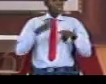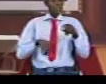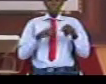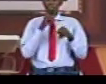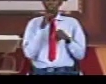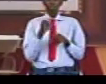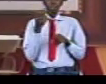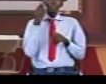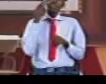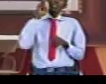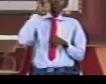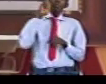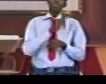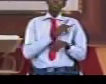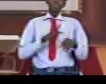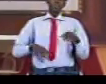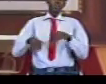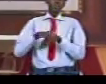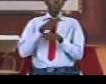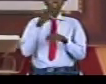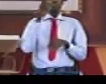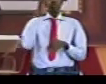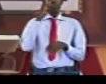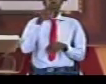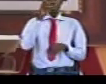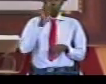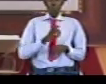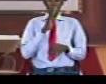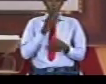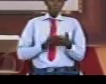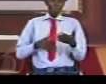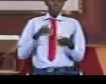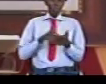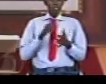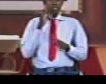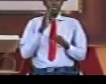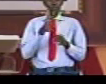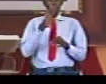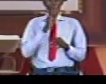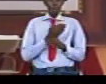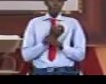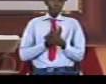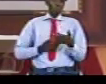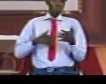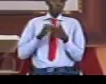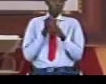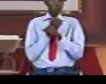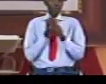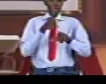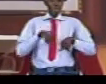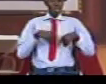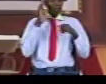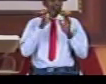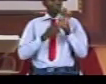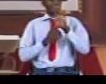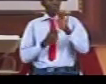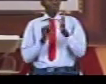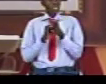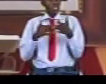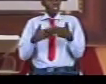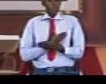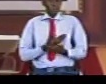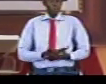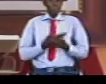You must be born again. If you are born again, your life will reflect that new birth. If any man be in Christ, is a new